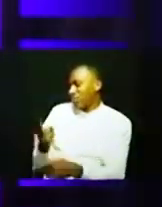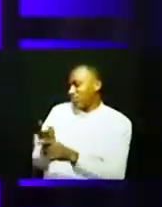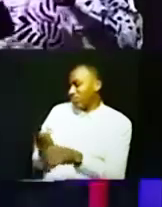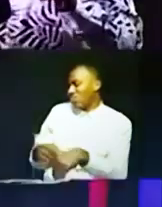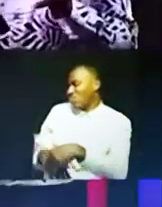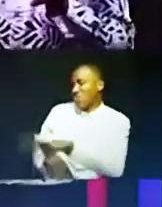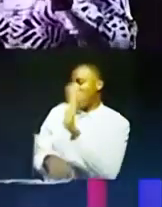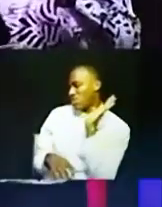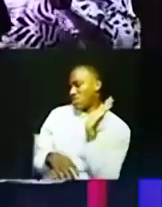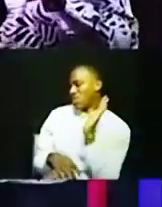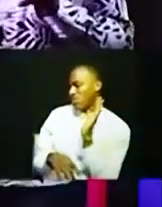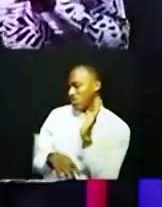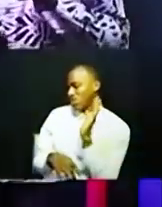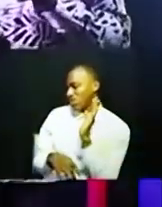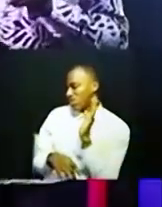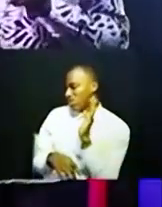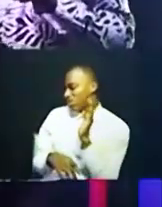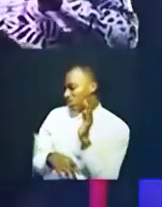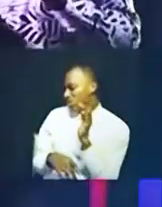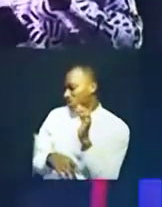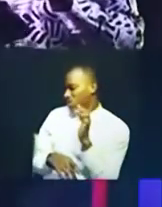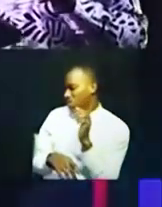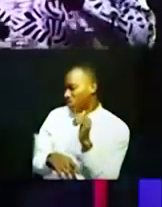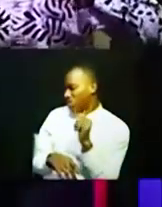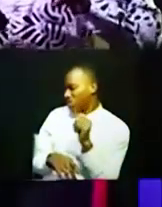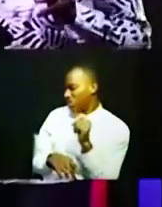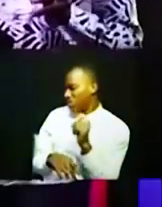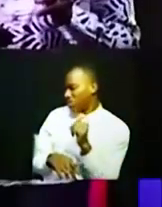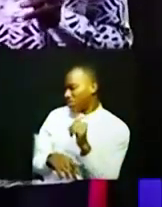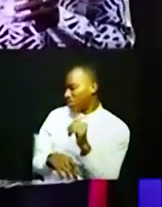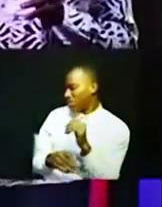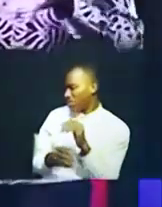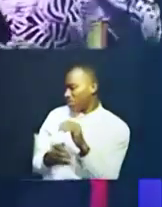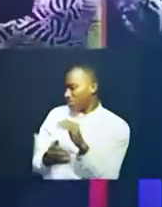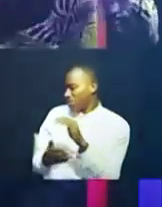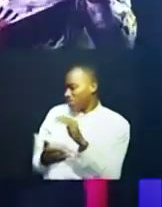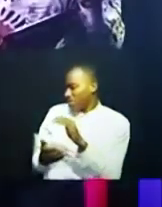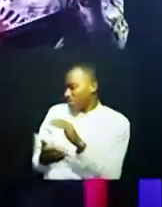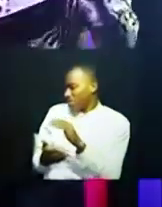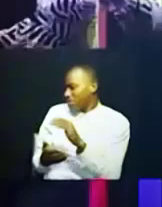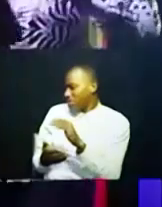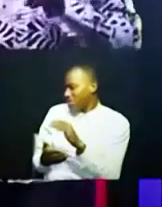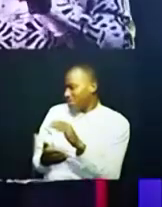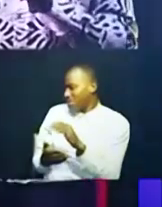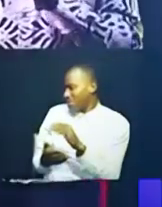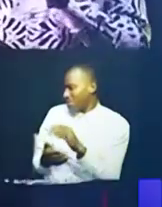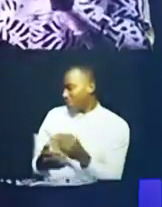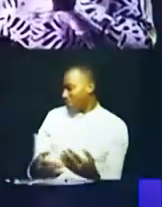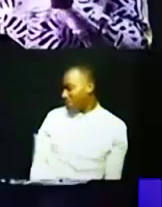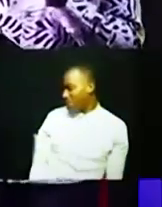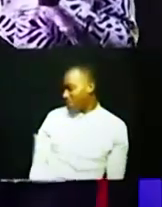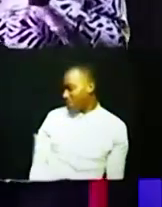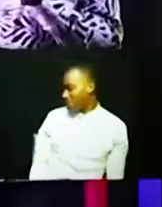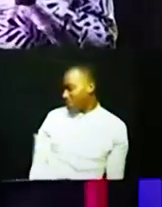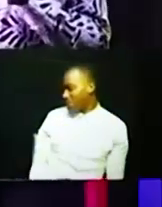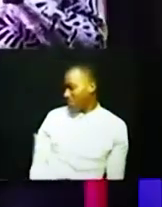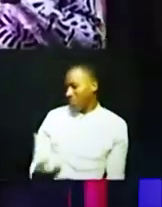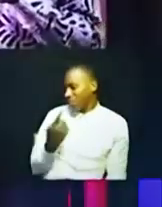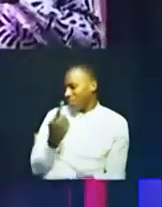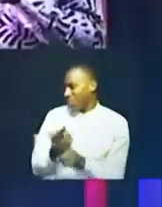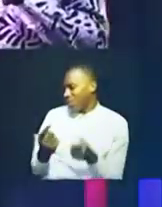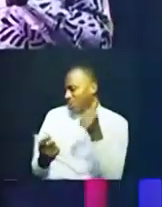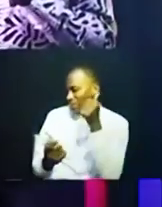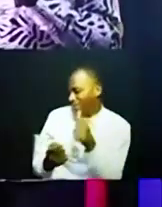ene oba nkita hudie ana wayonkofa entumi ntina hote se de wanware pepepe wobra wanware ye. Are